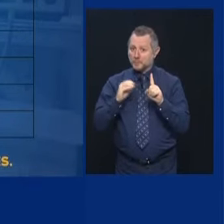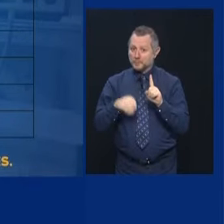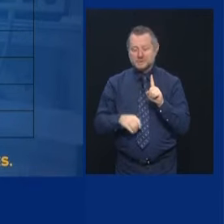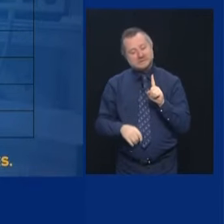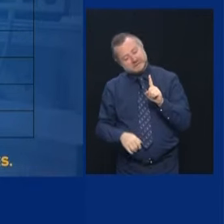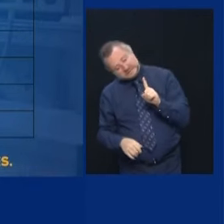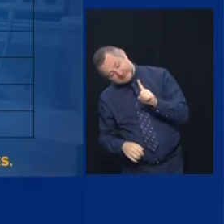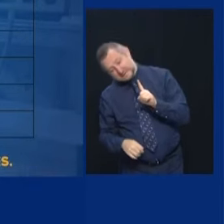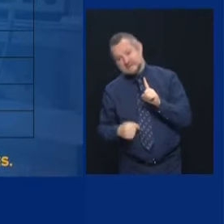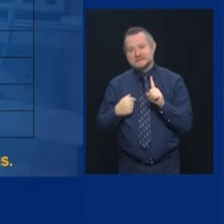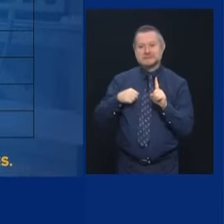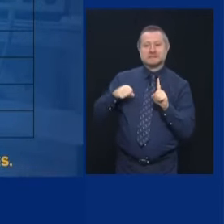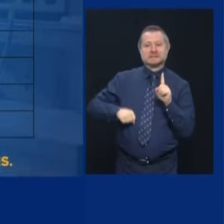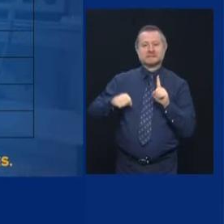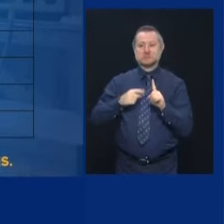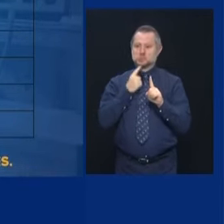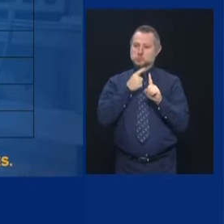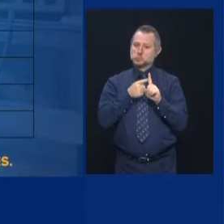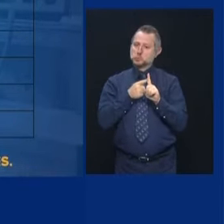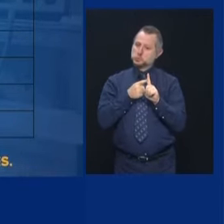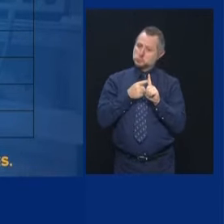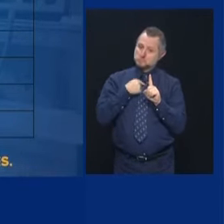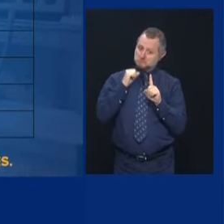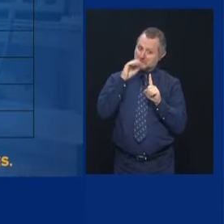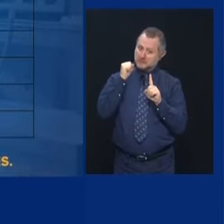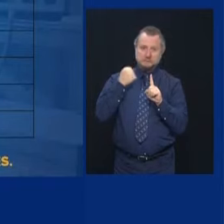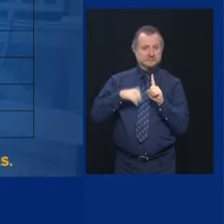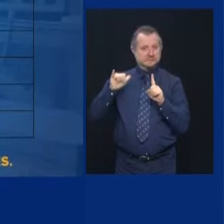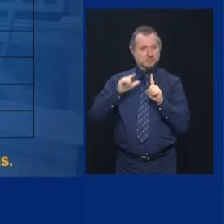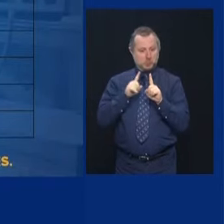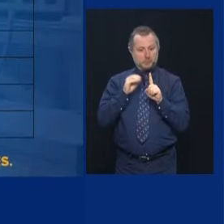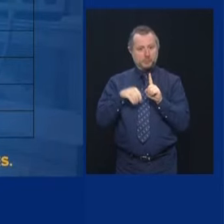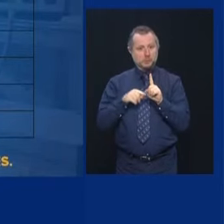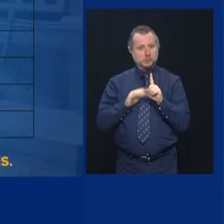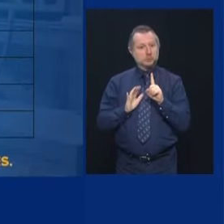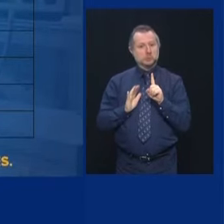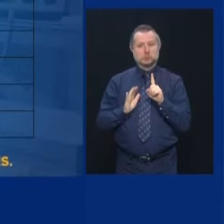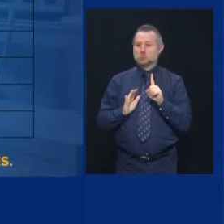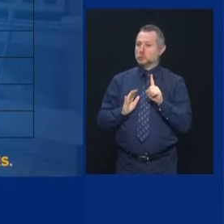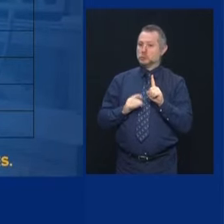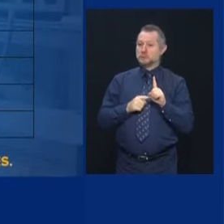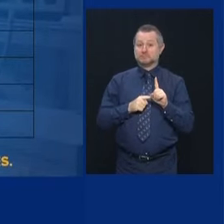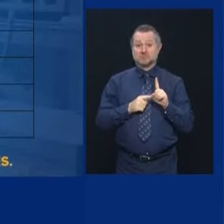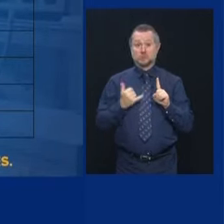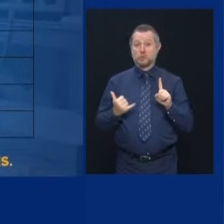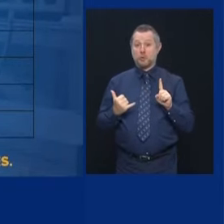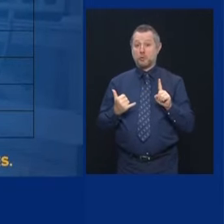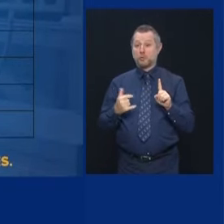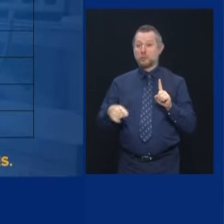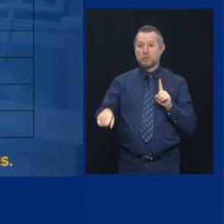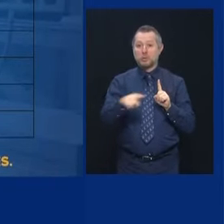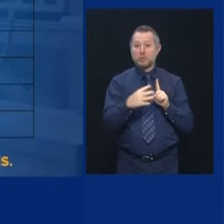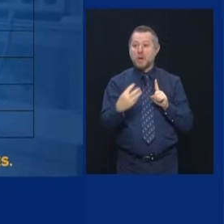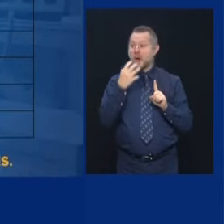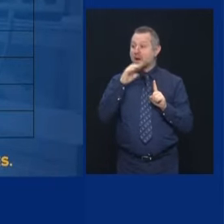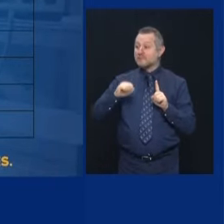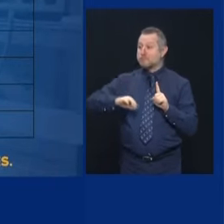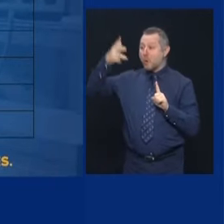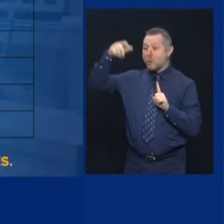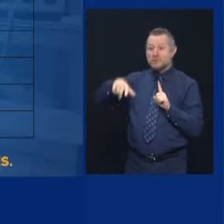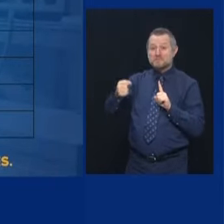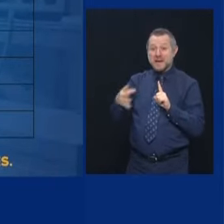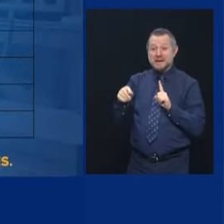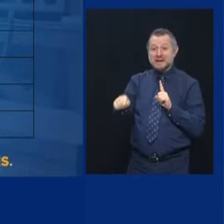we're that low right now. If you roll in the hotspot zip codes, which now